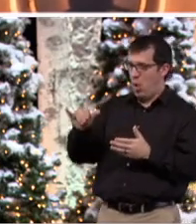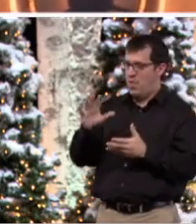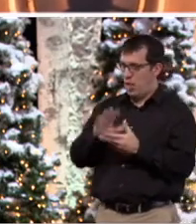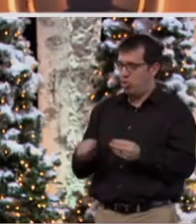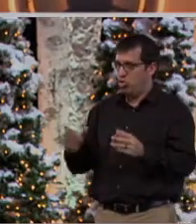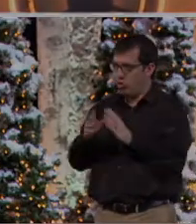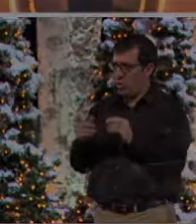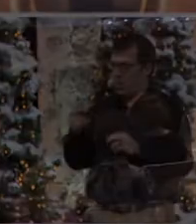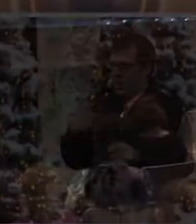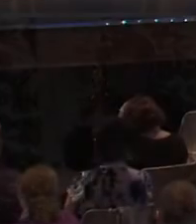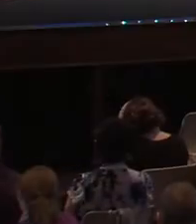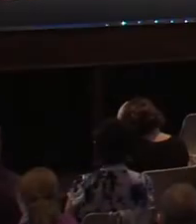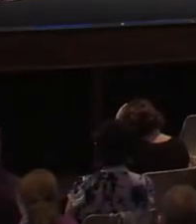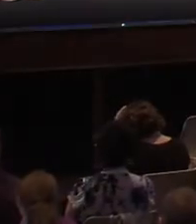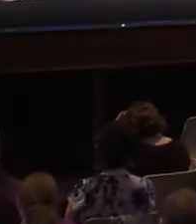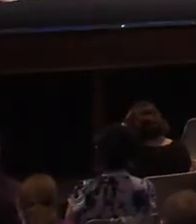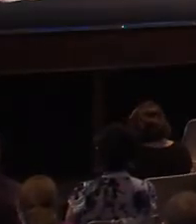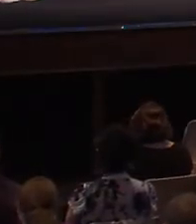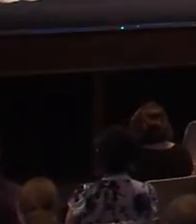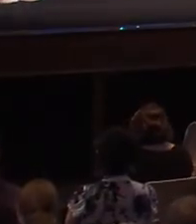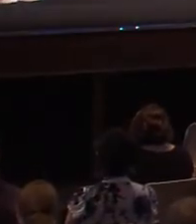then I'll close.